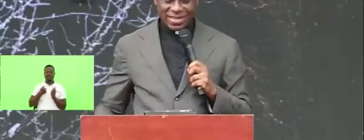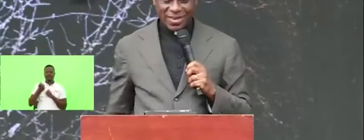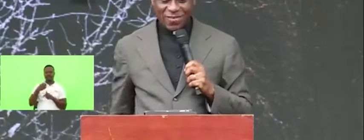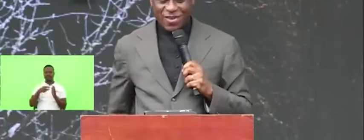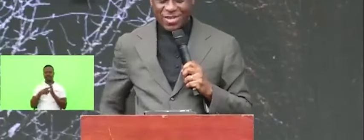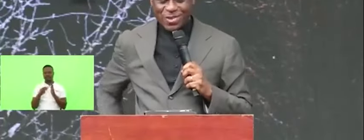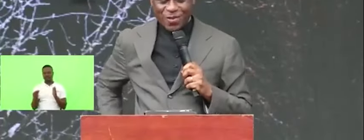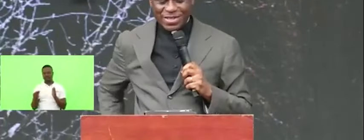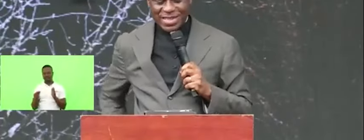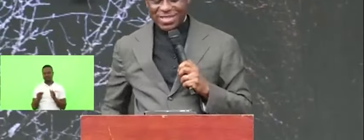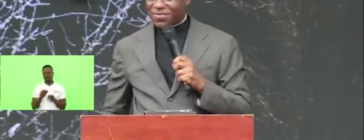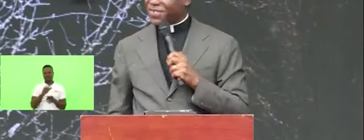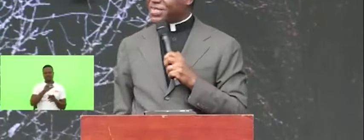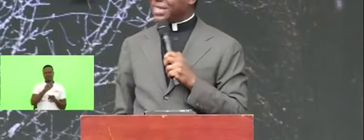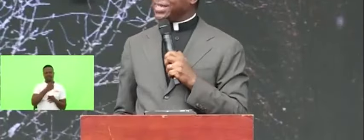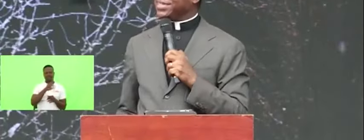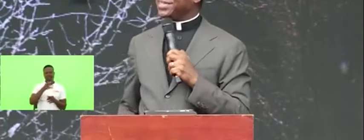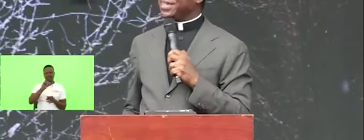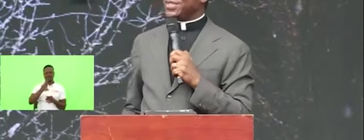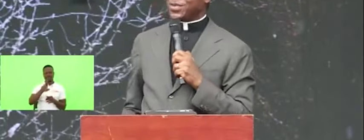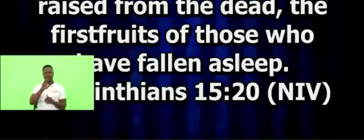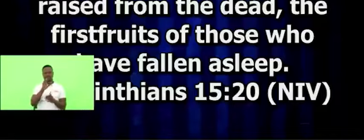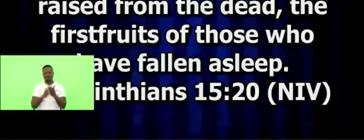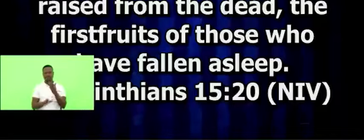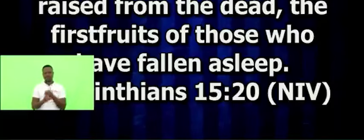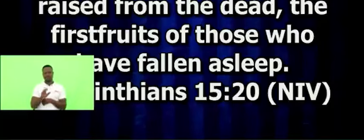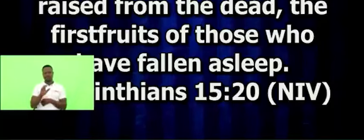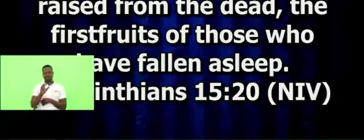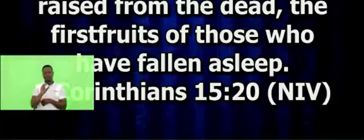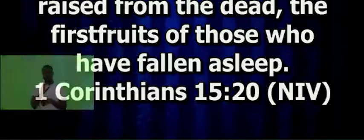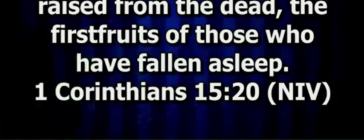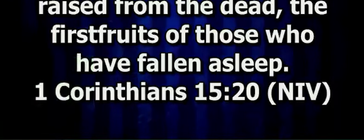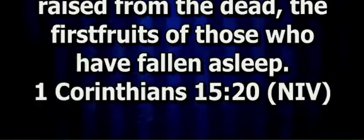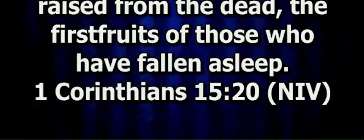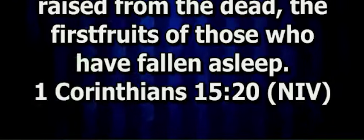read 1 Corinthians 15, 20.